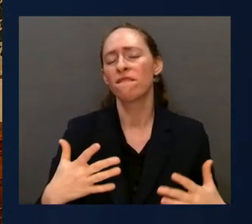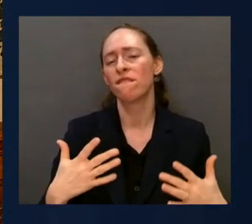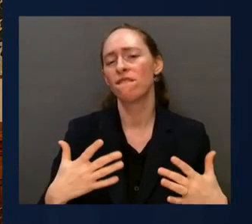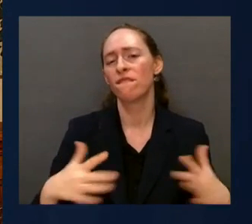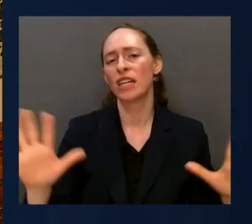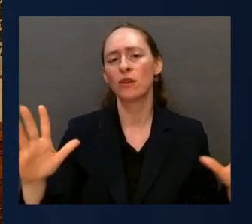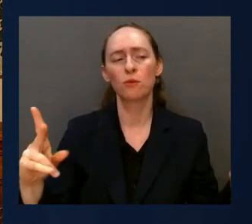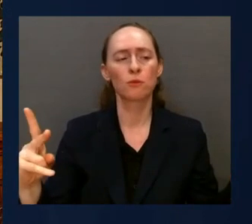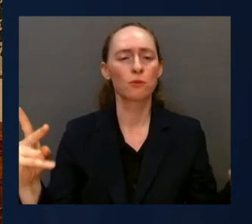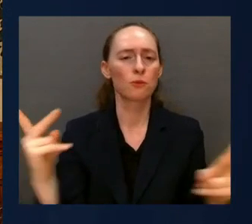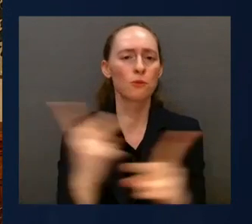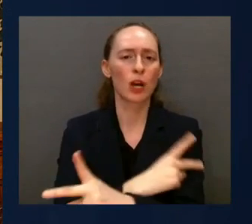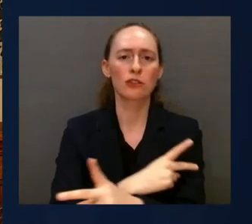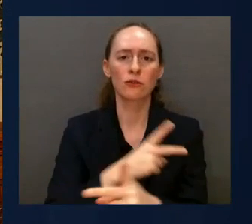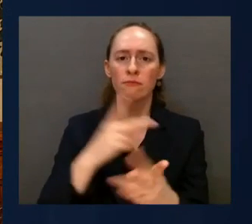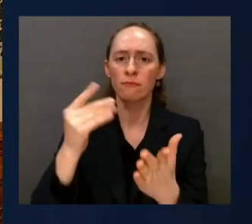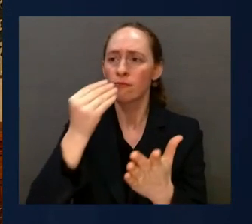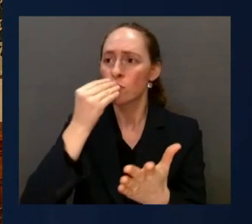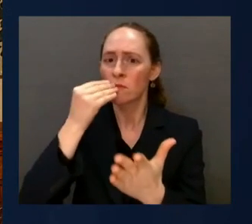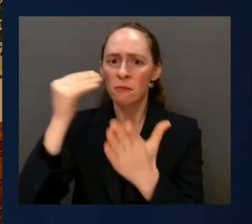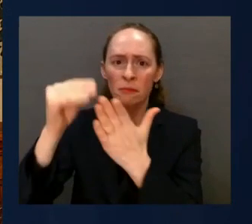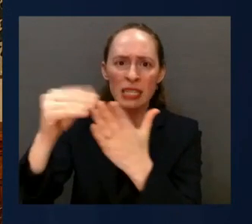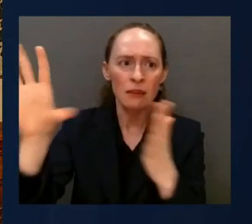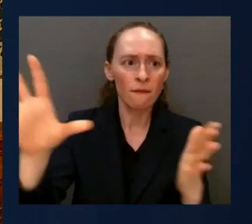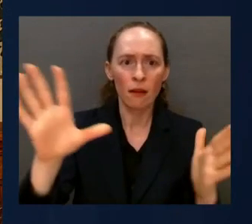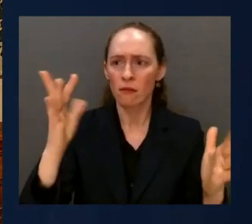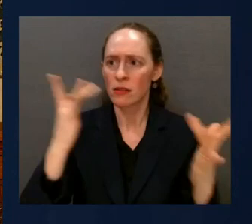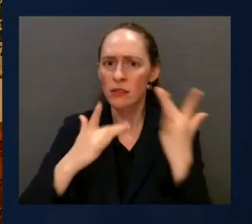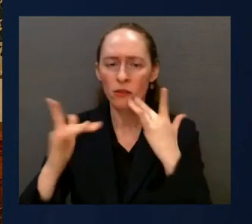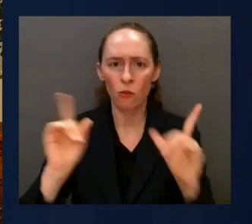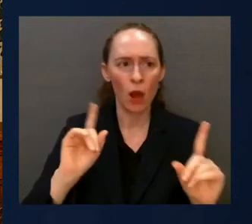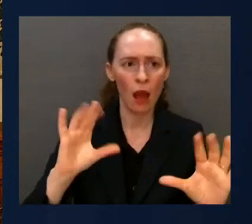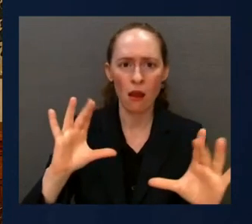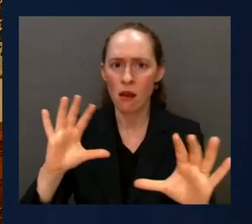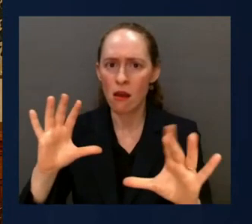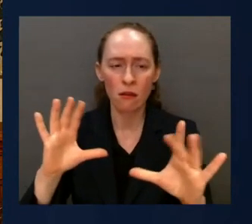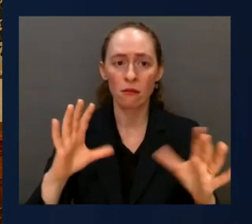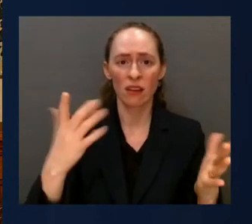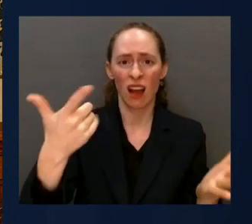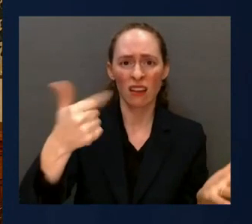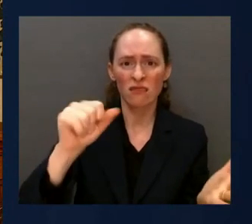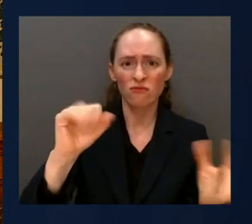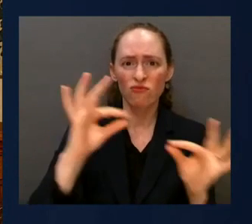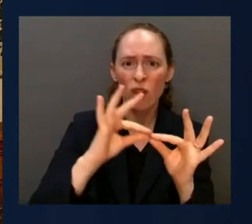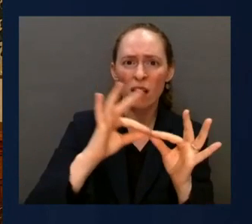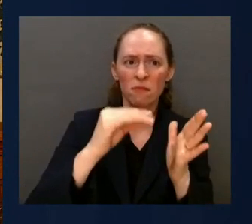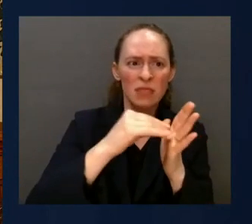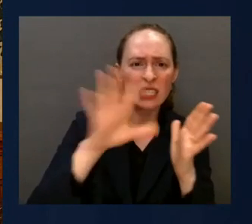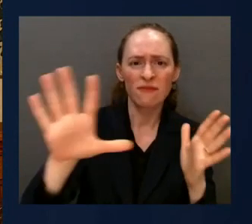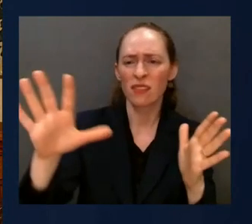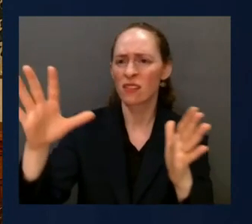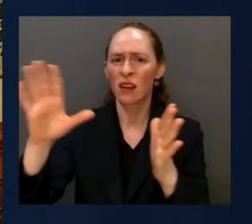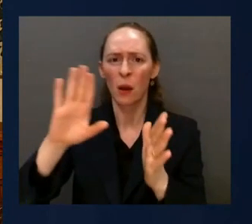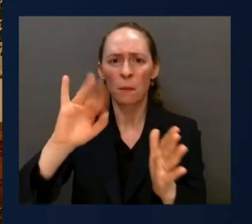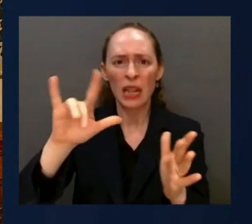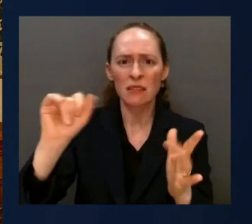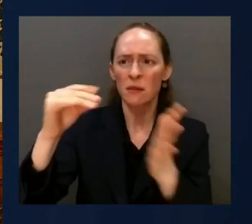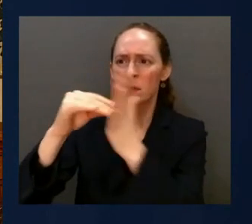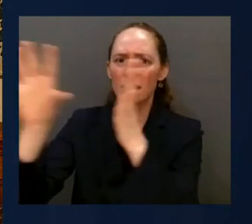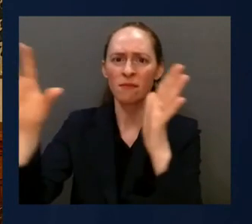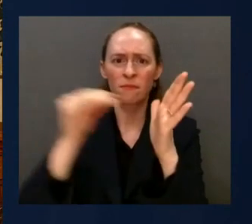But we're better positioned than any country on Earth right now. But we have more to do. But here at home, inflation is coming